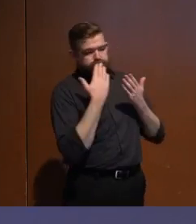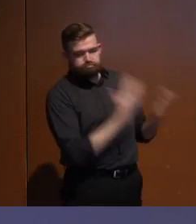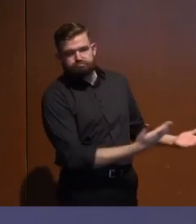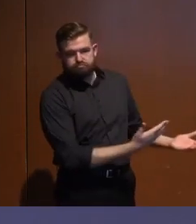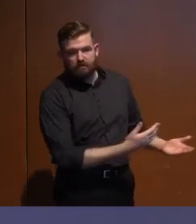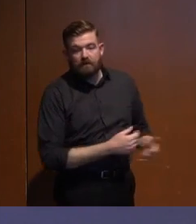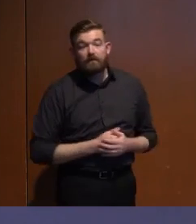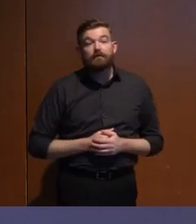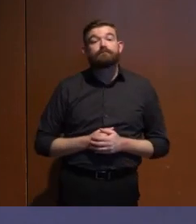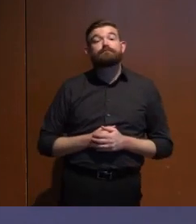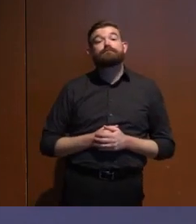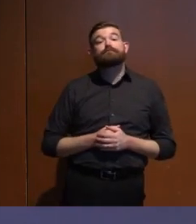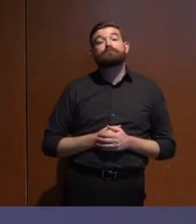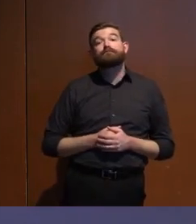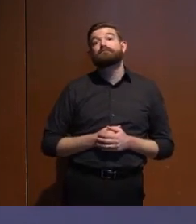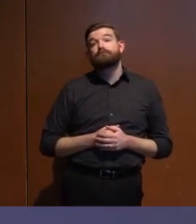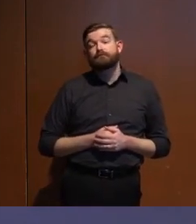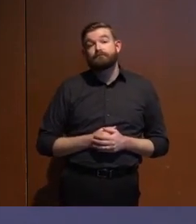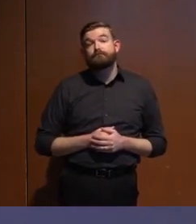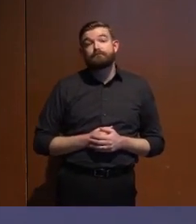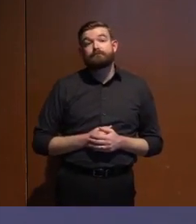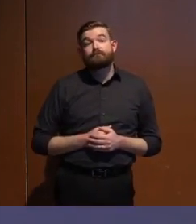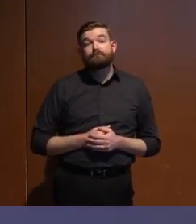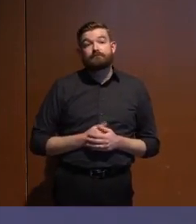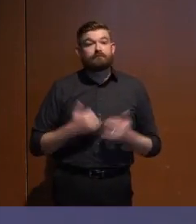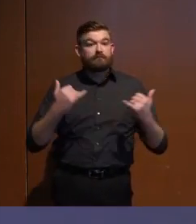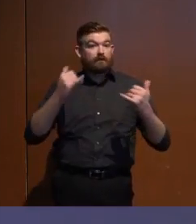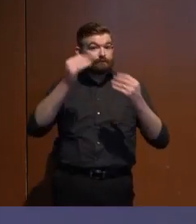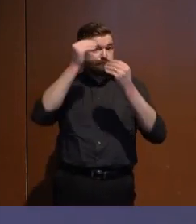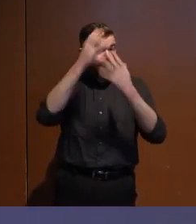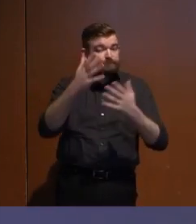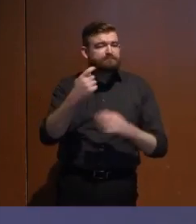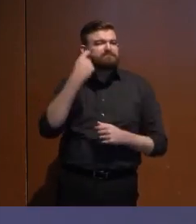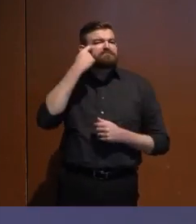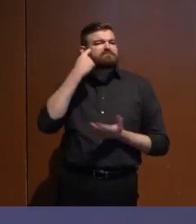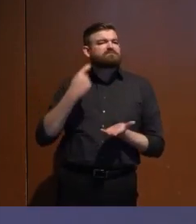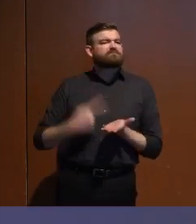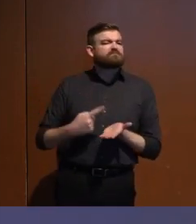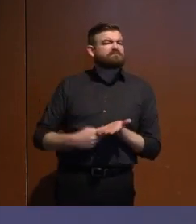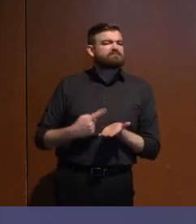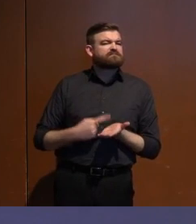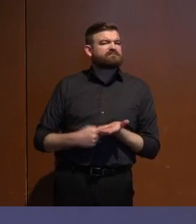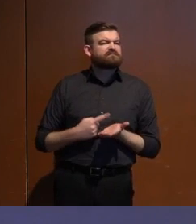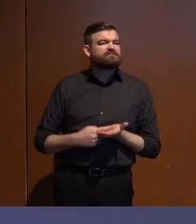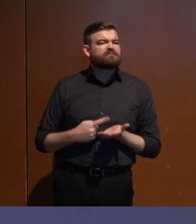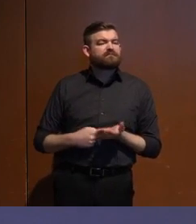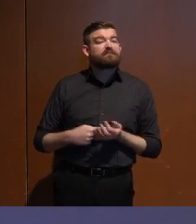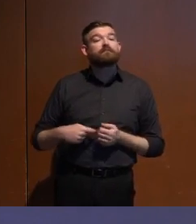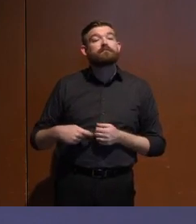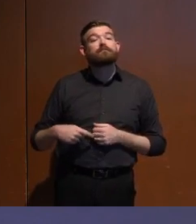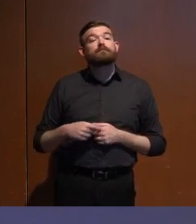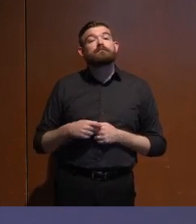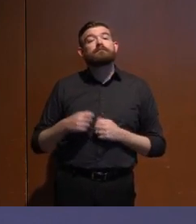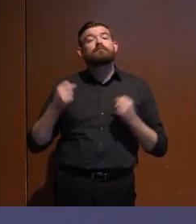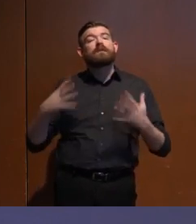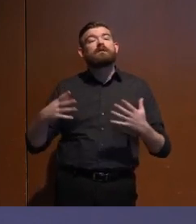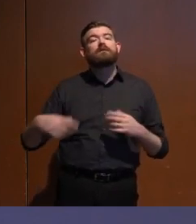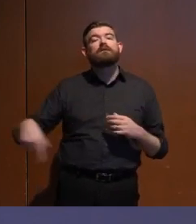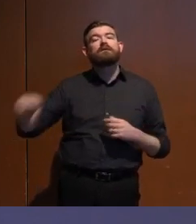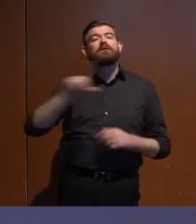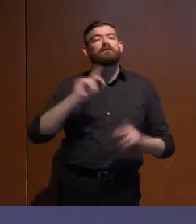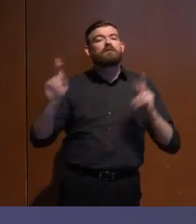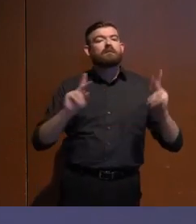There are, as we've already discussed, an extraordinary group of folks who have lost their lives, 140 at this